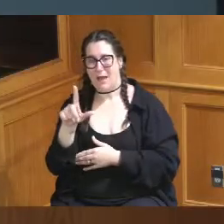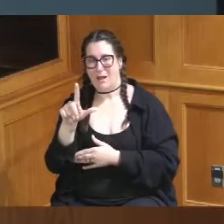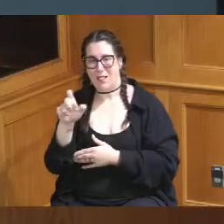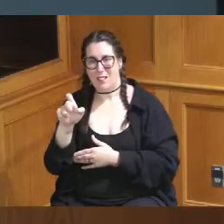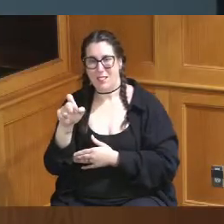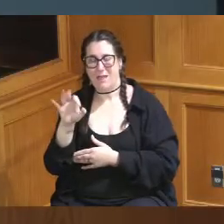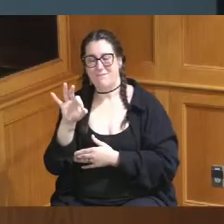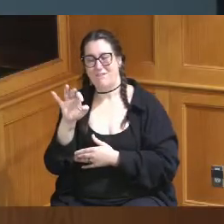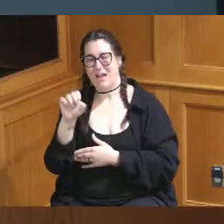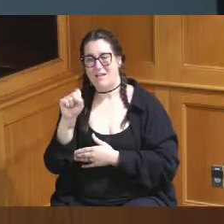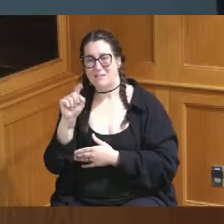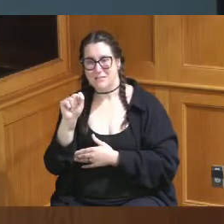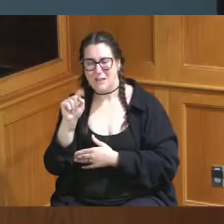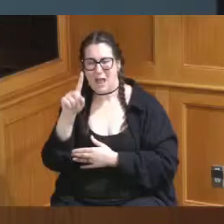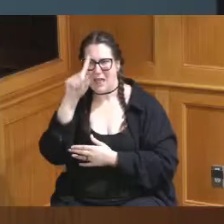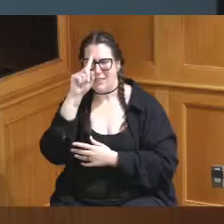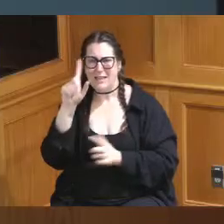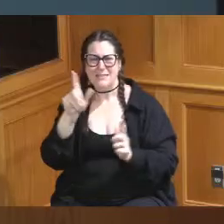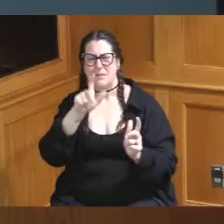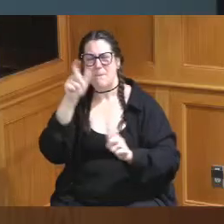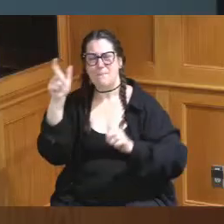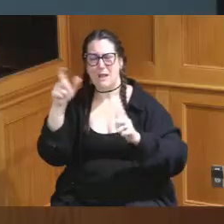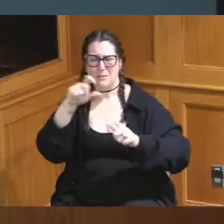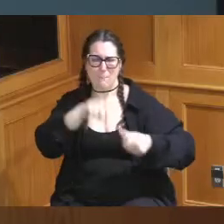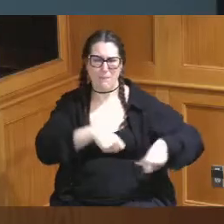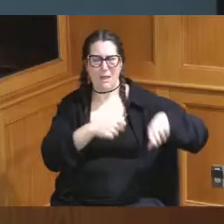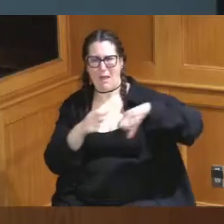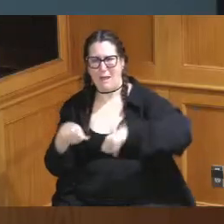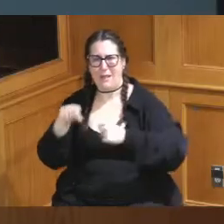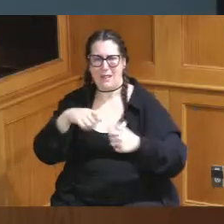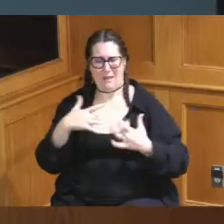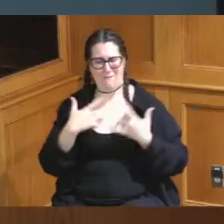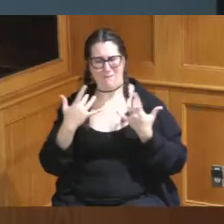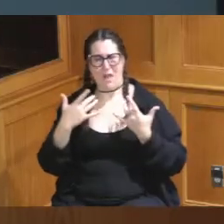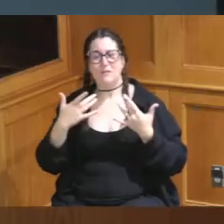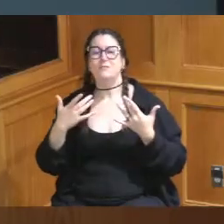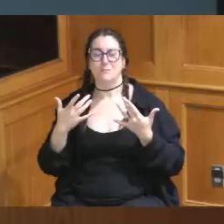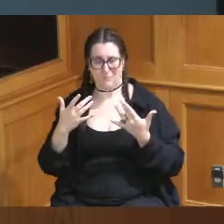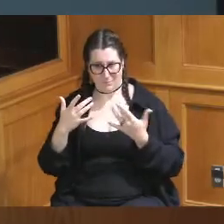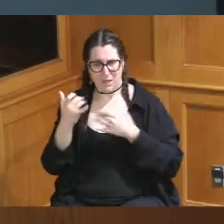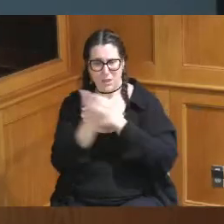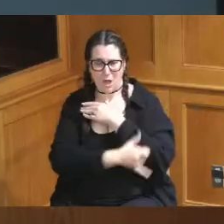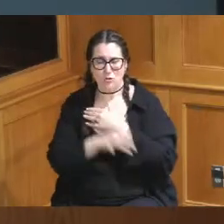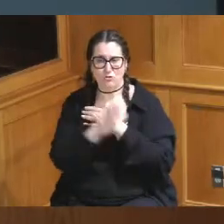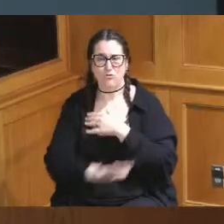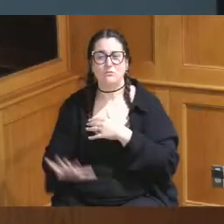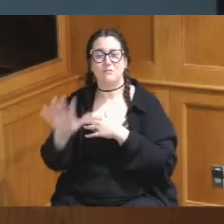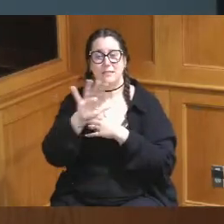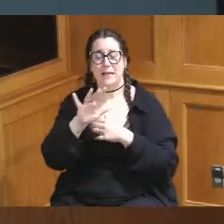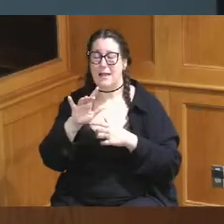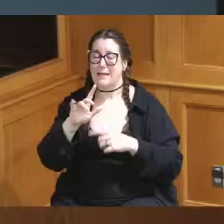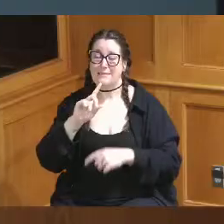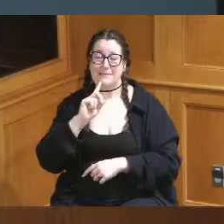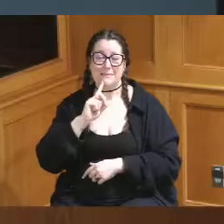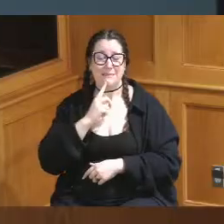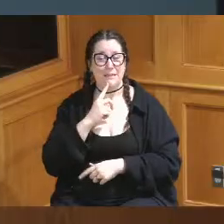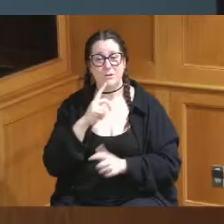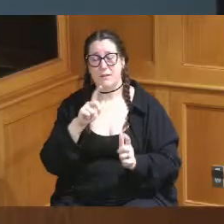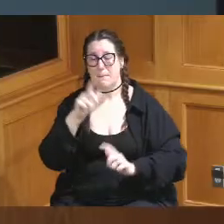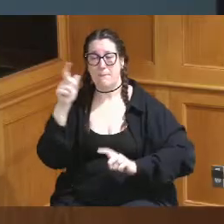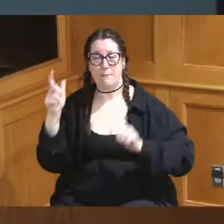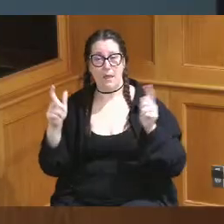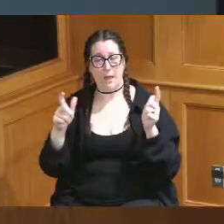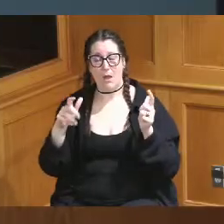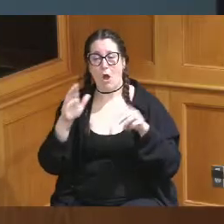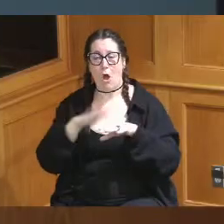Fest is, I believe, the largest paddling event throughout the country. It is really spectacular, and it's on the river. Brewster